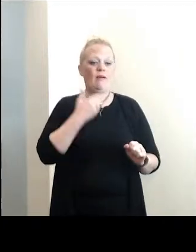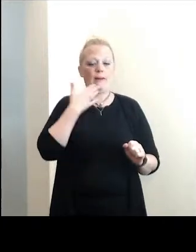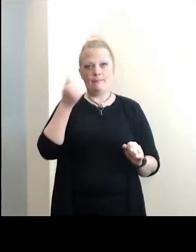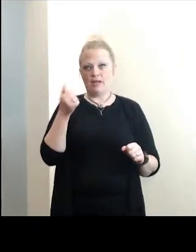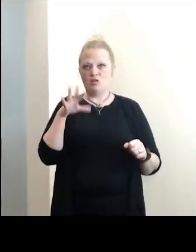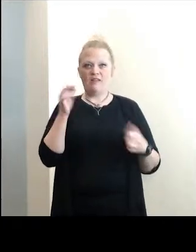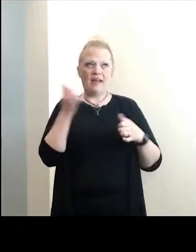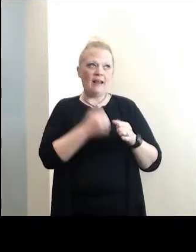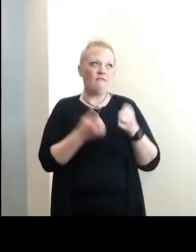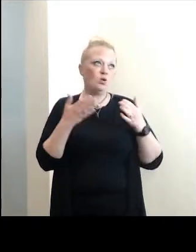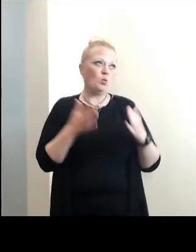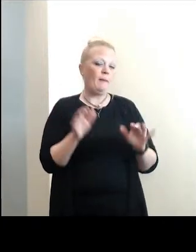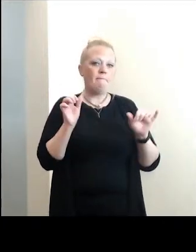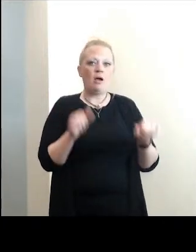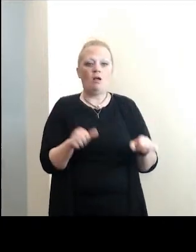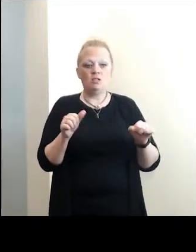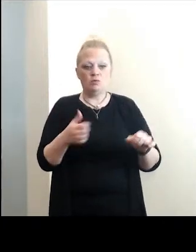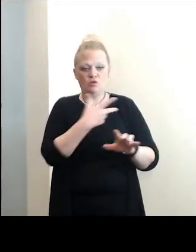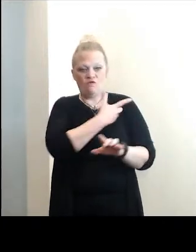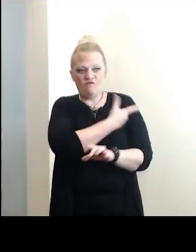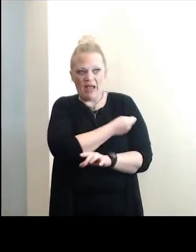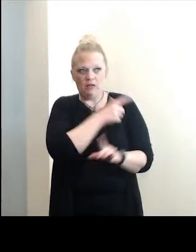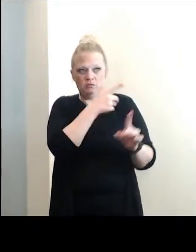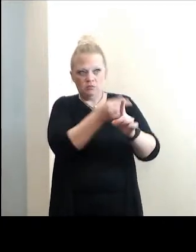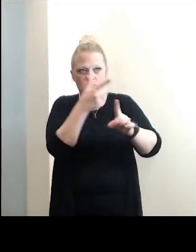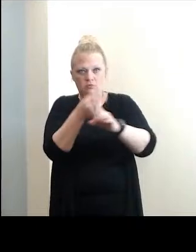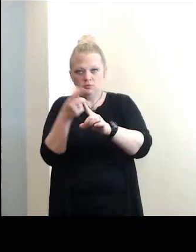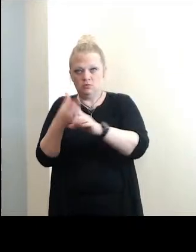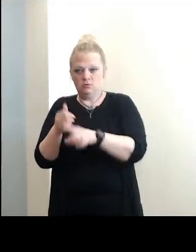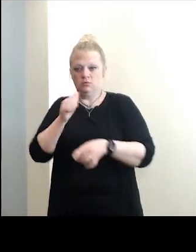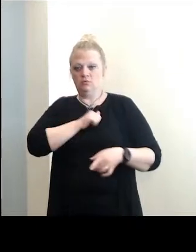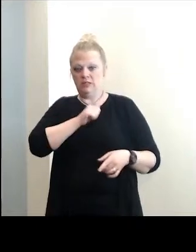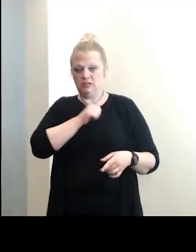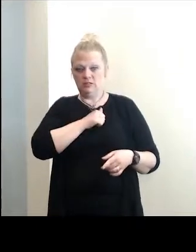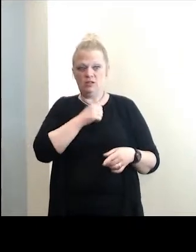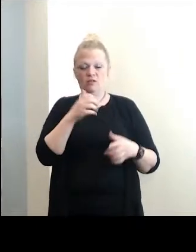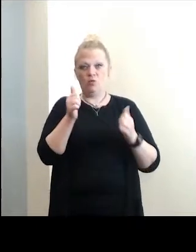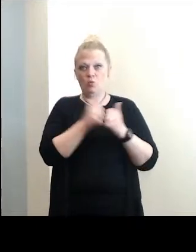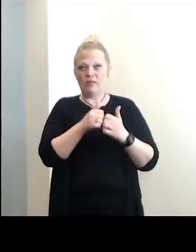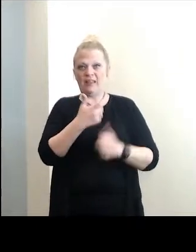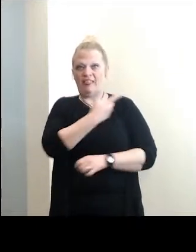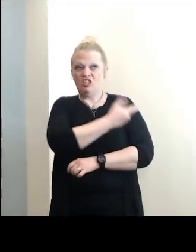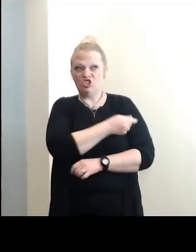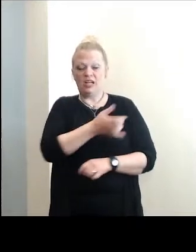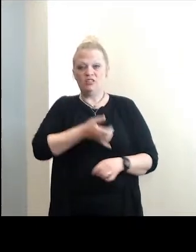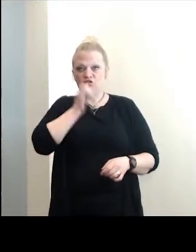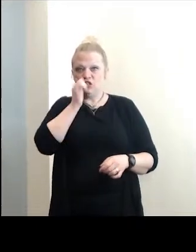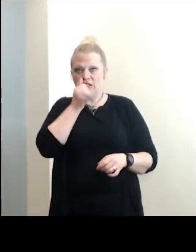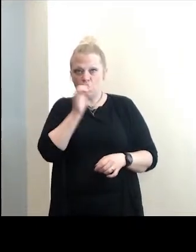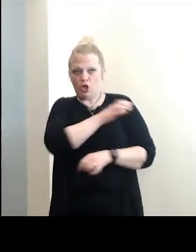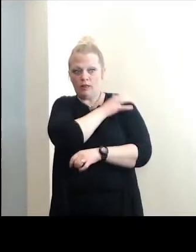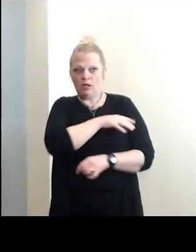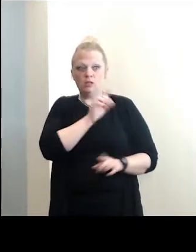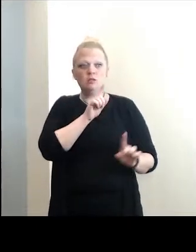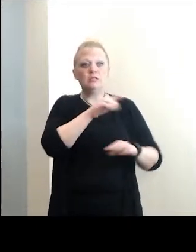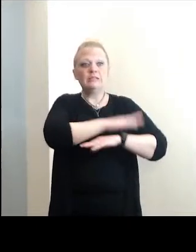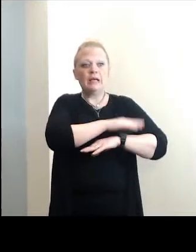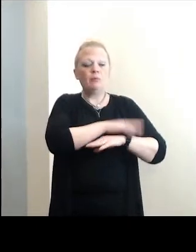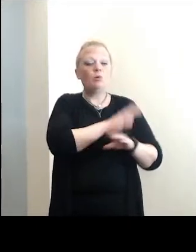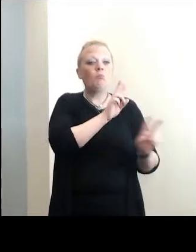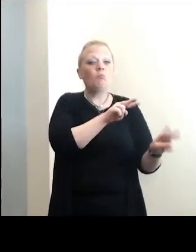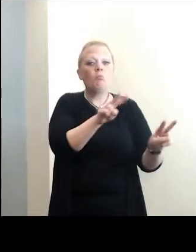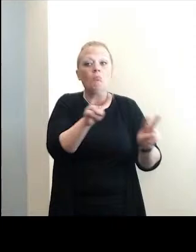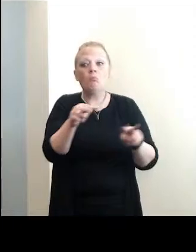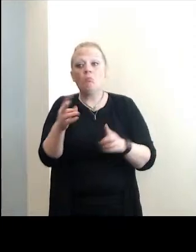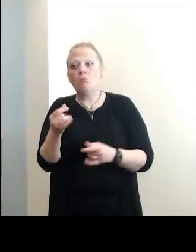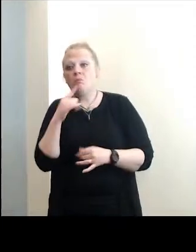way possible to vaccinate as many people. I mean, I myself at some of the shot and chaser clinics have walked around the tables and seen who's interested, and a lot of